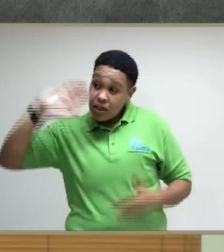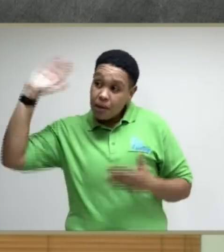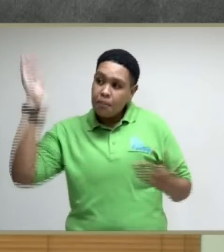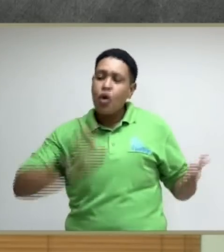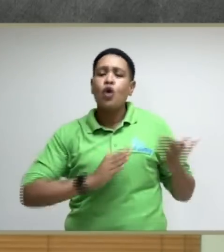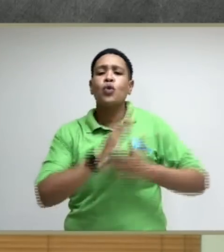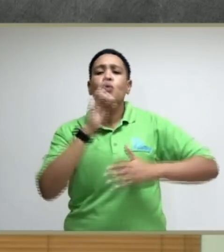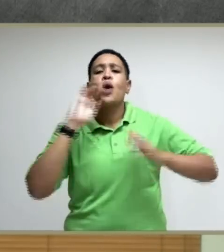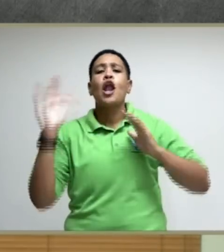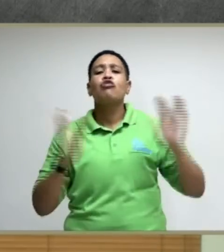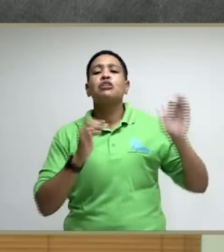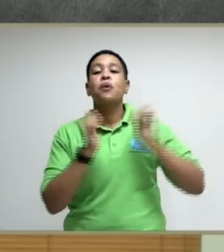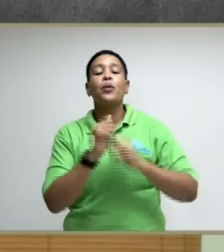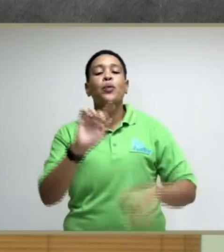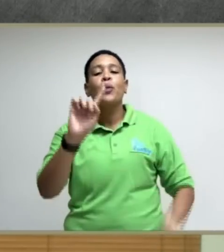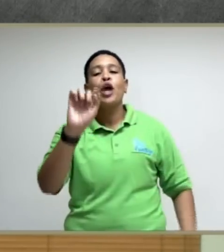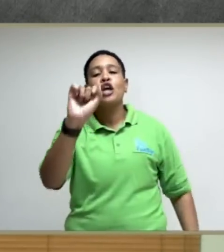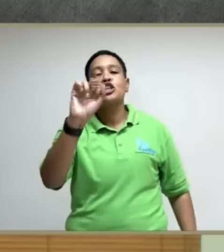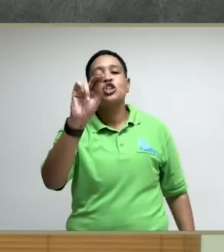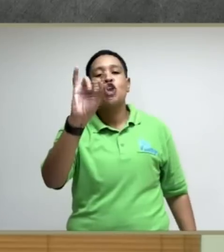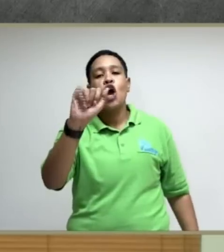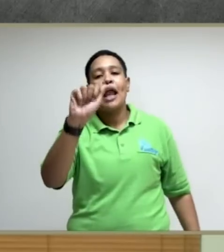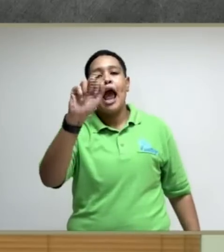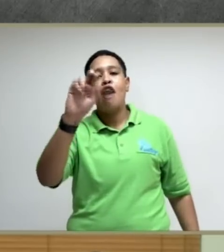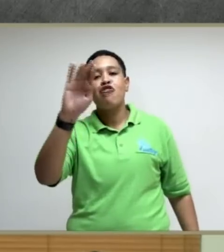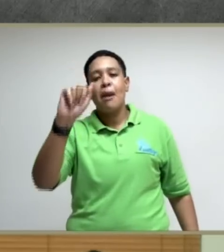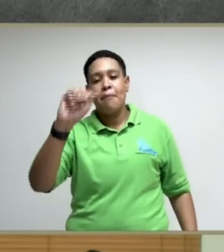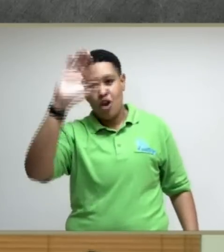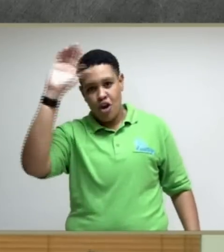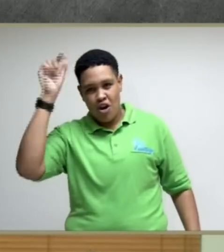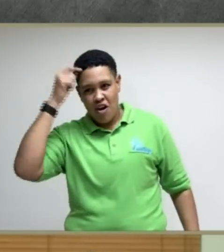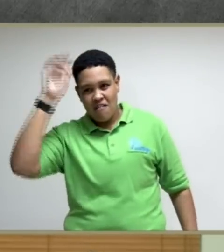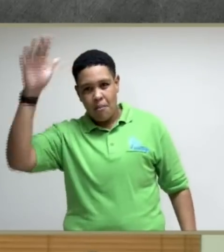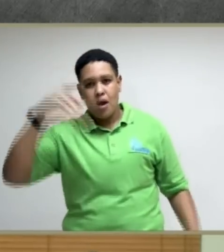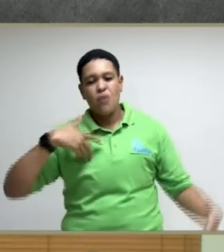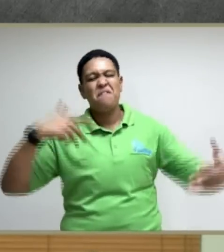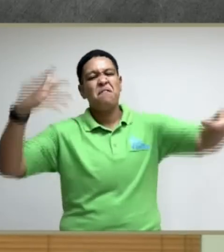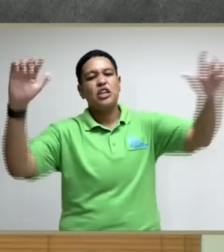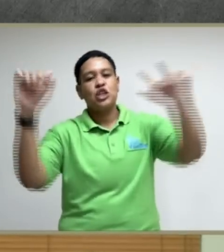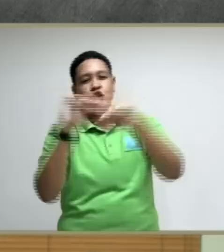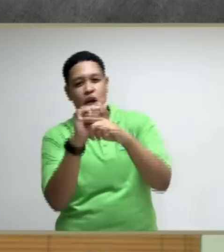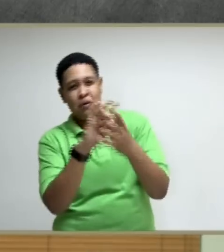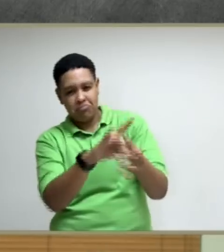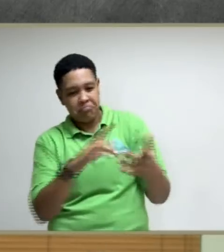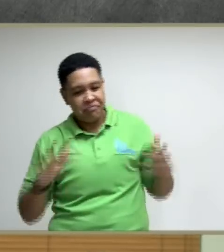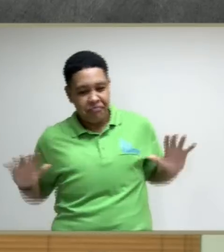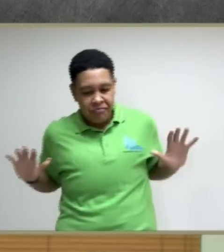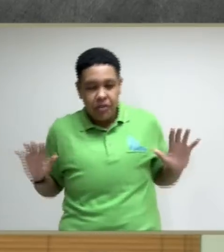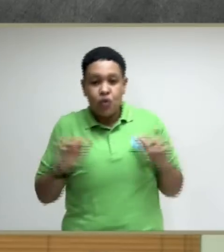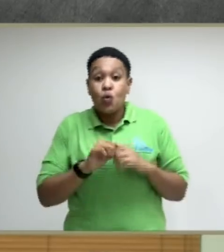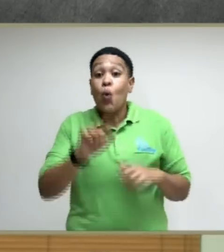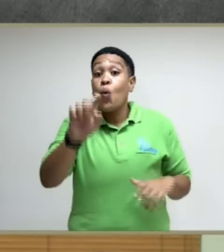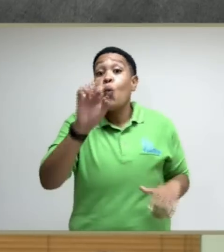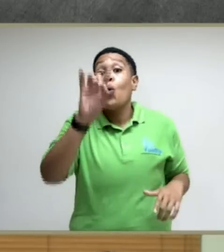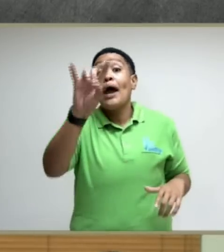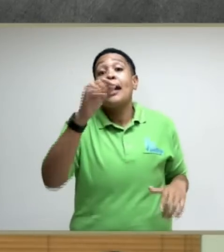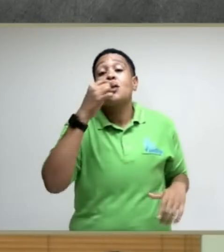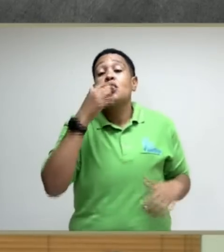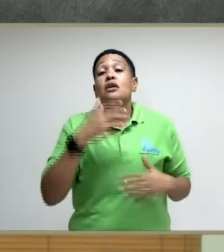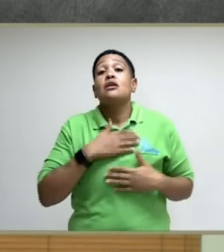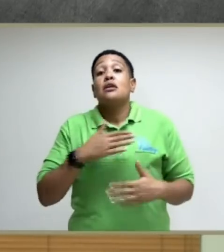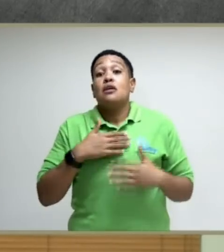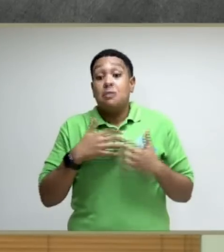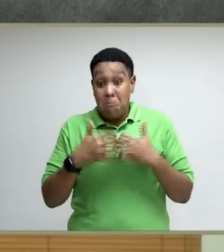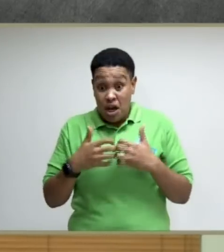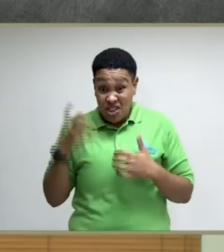with the Saudi government. We have now completed training where that is concerned, and so therefore the 108 ventilators that we